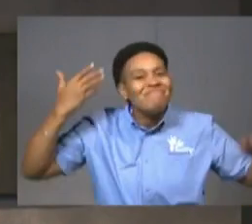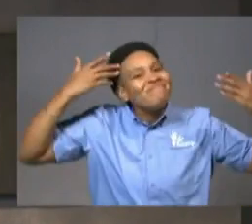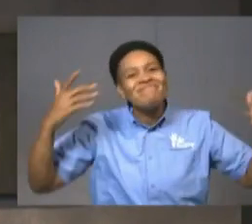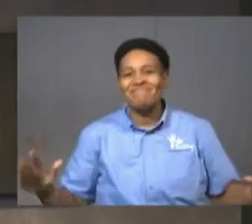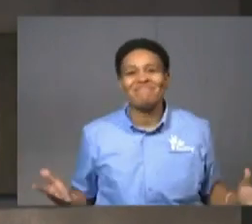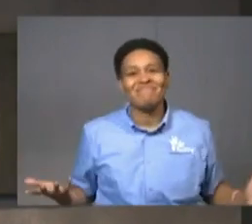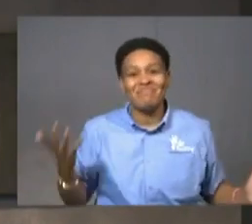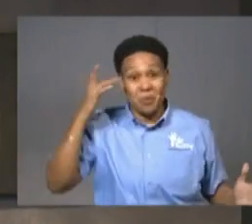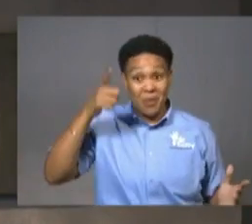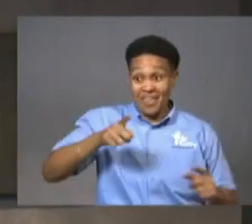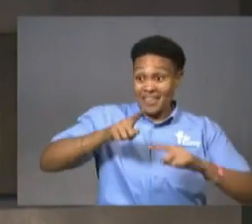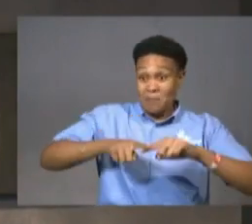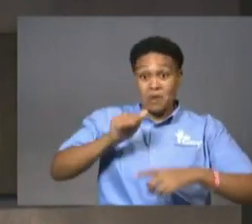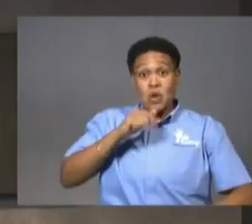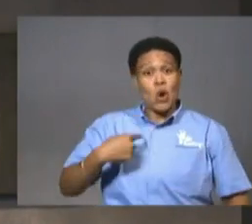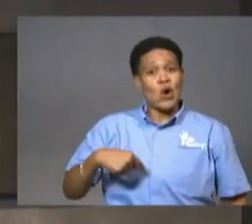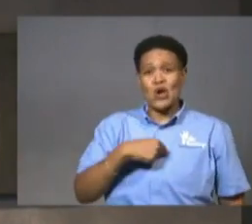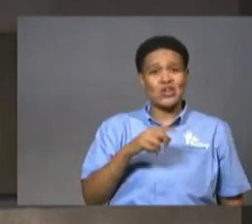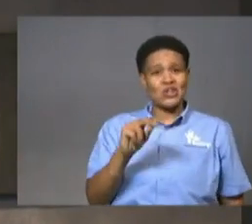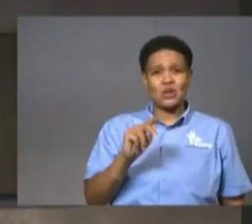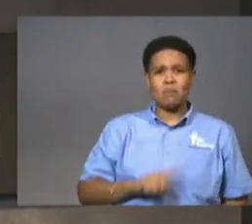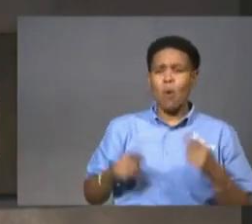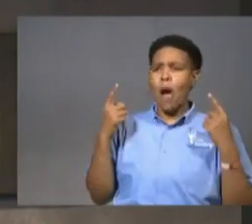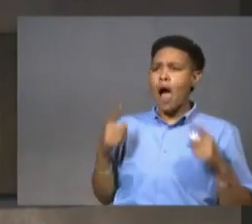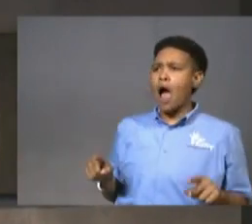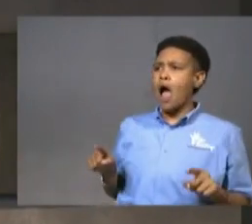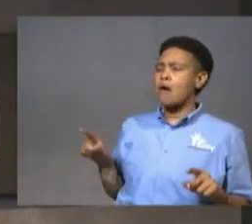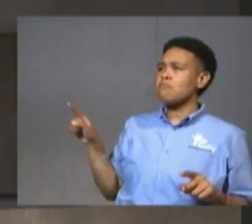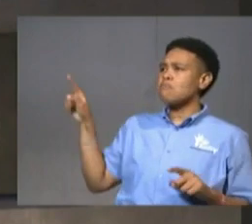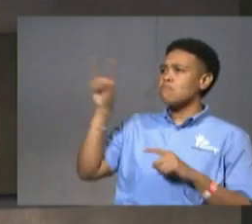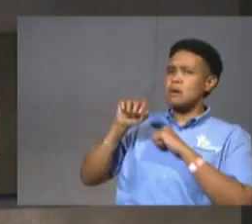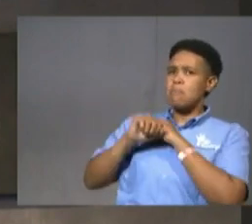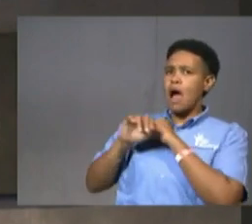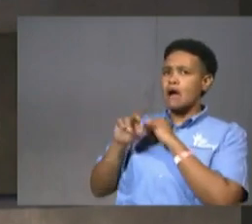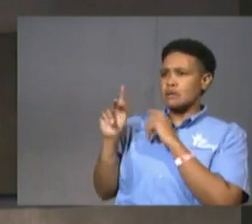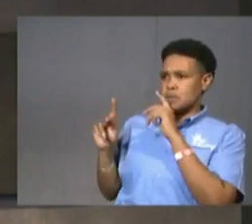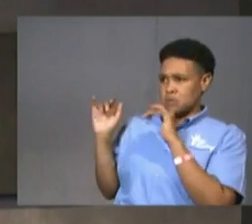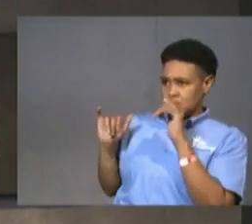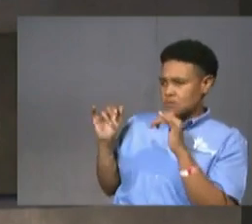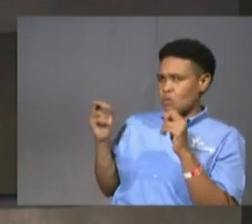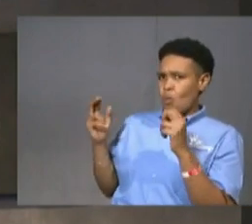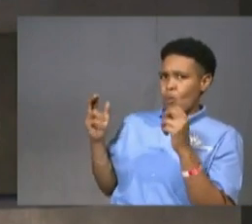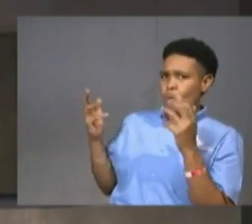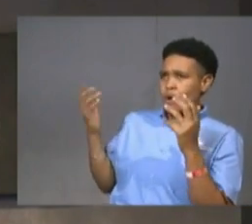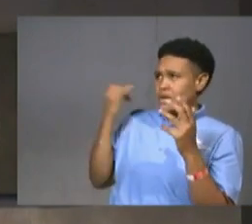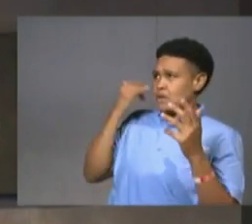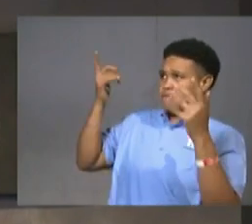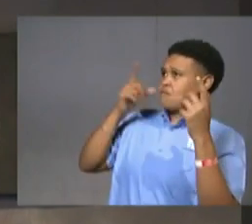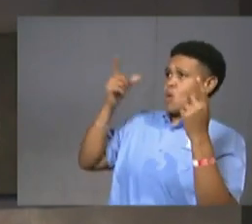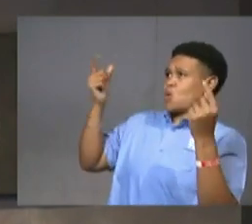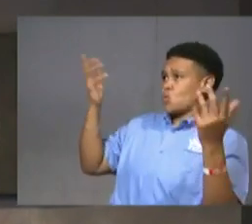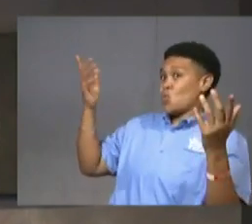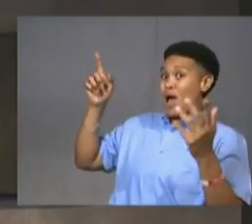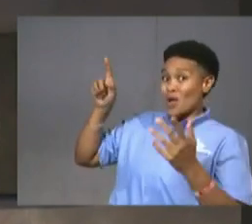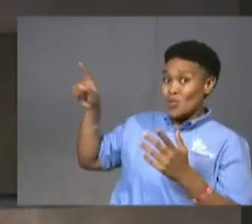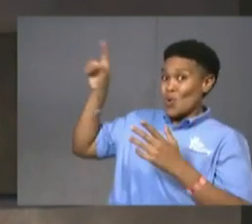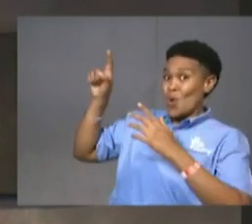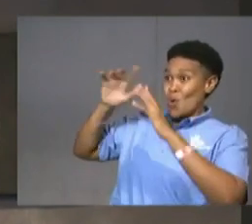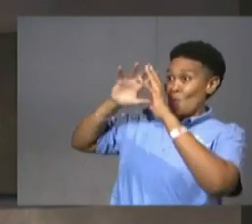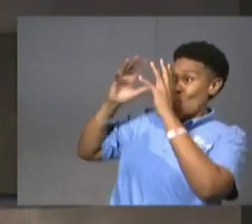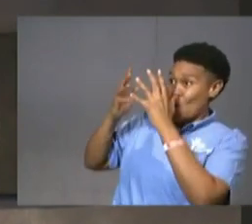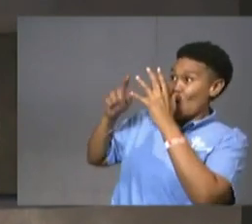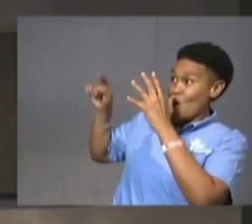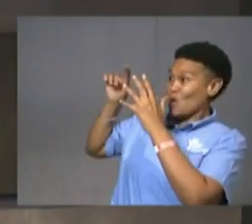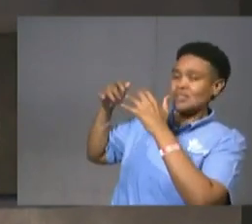is dependent not on us, but on what is happening in the markets which we serve. And those markets are going through a serious crisis